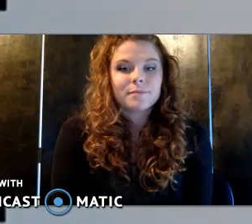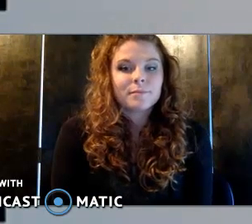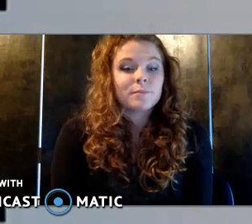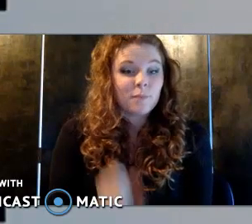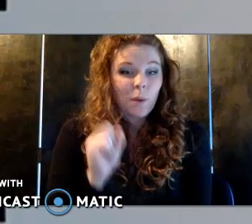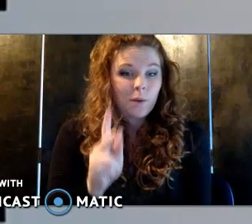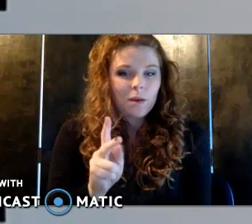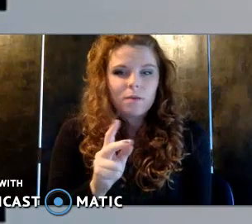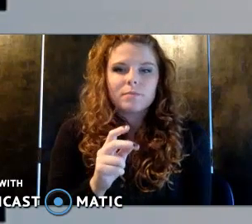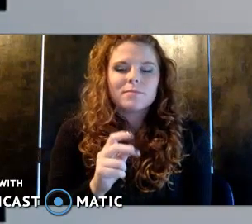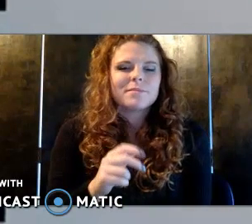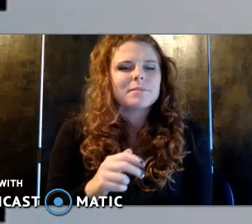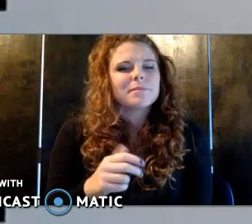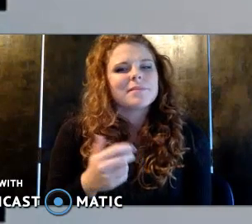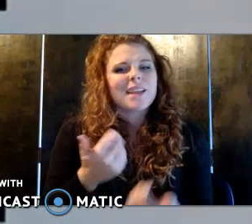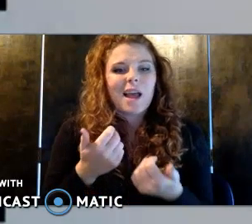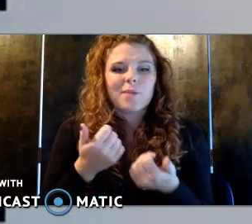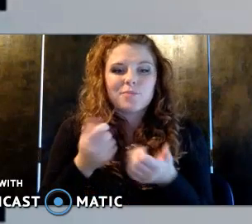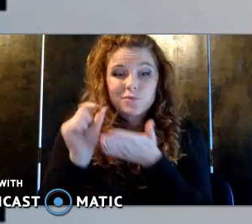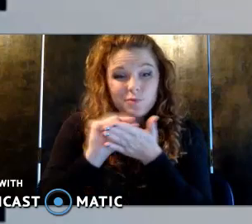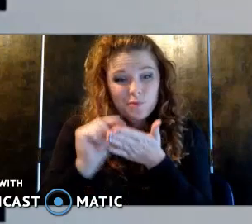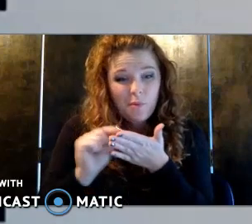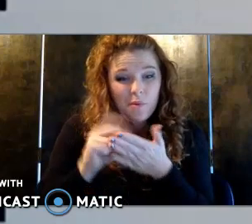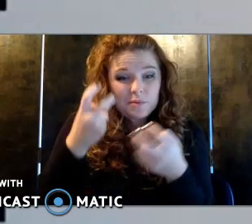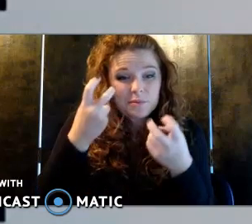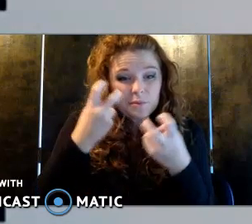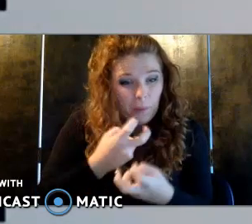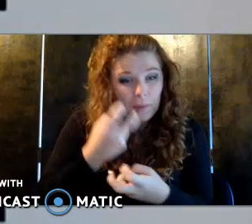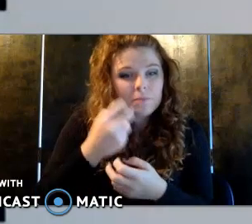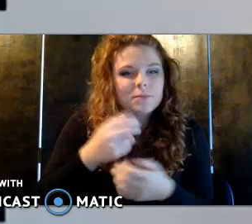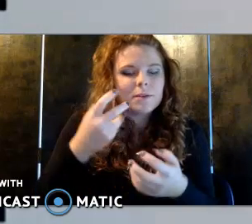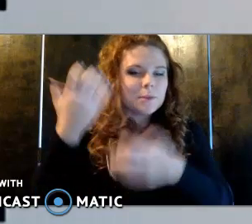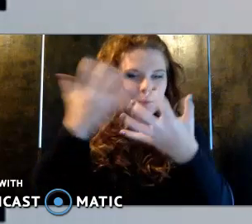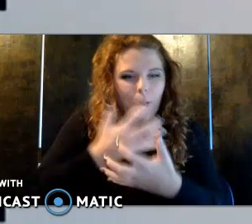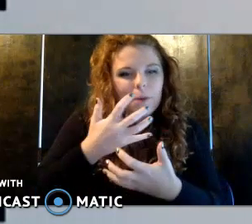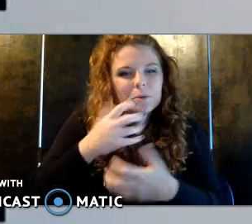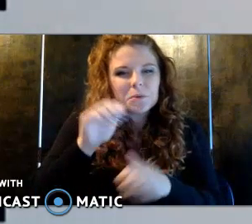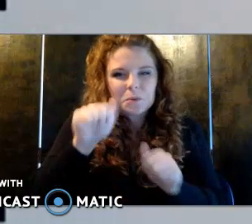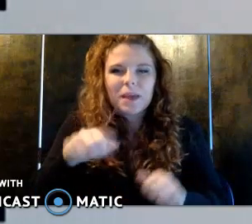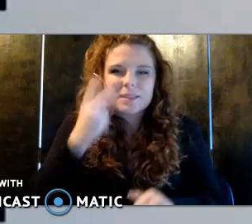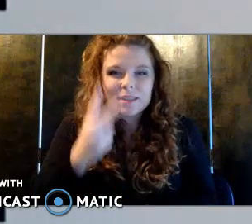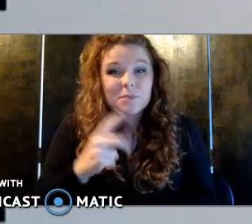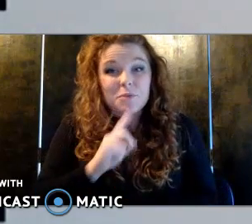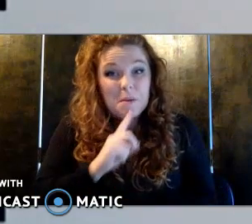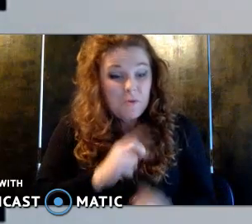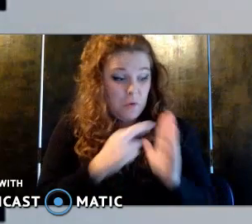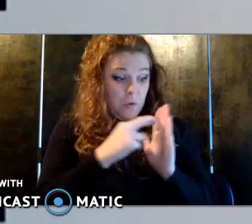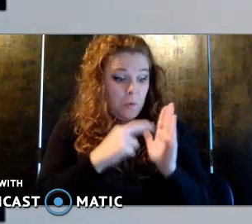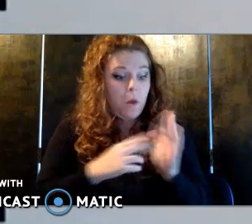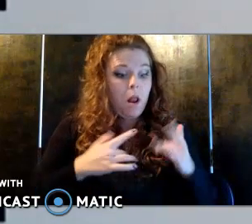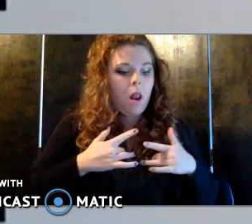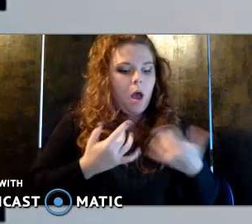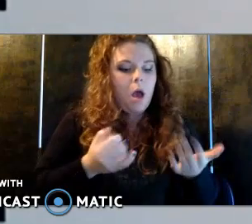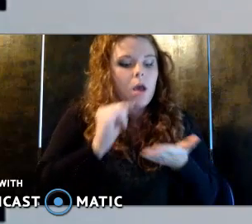Okay, and then I'm drawing a little bit darker so you guys can see it, but remember our rule to draw light until you know it's